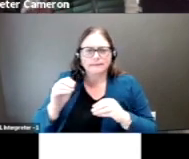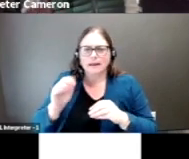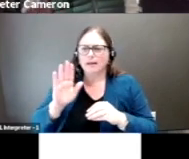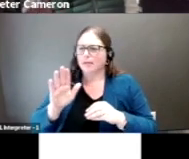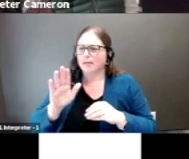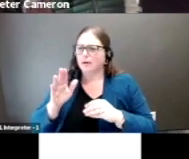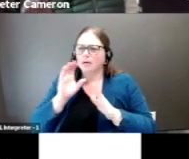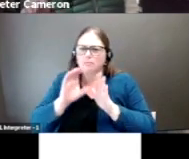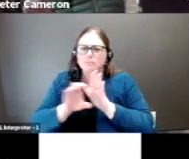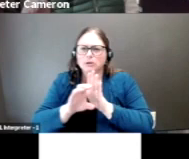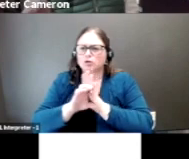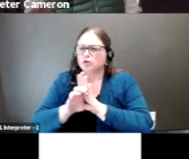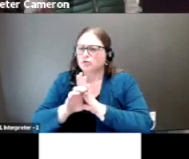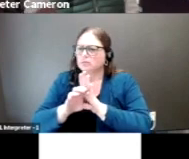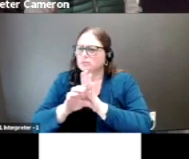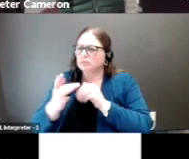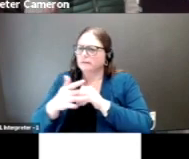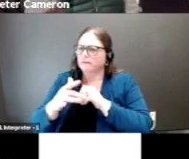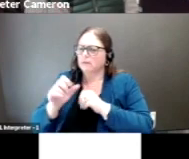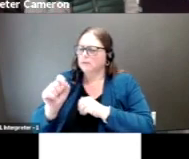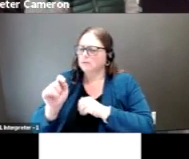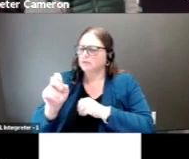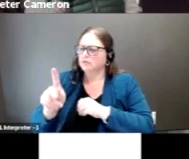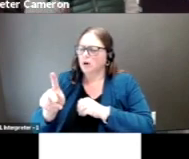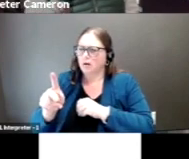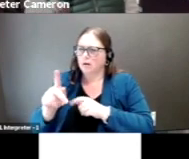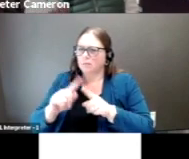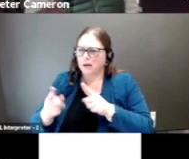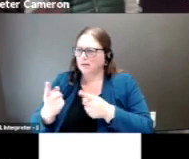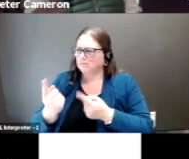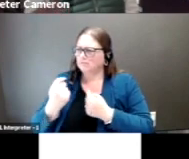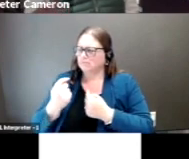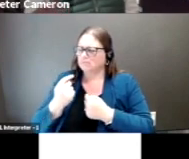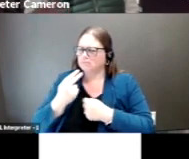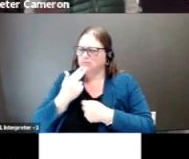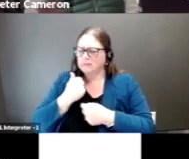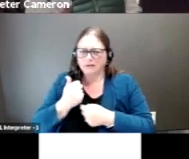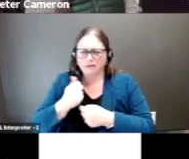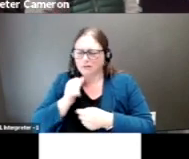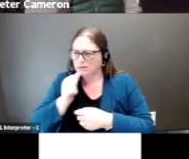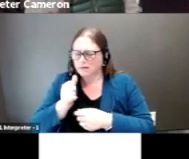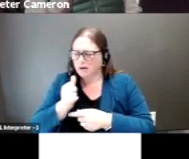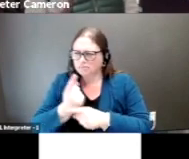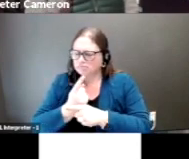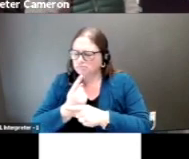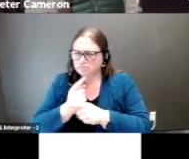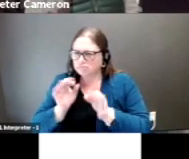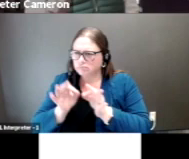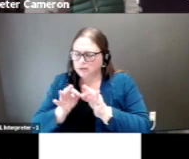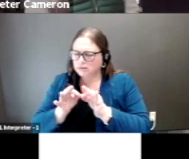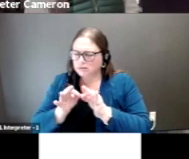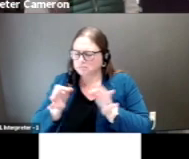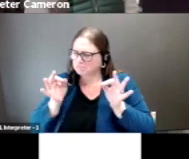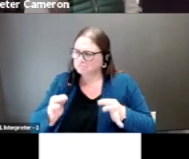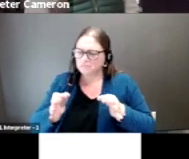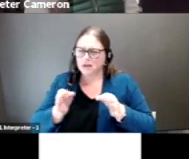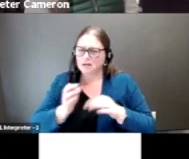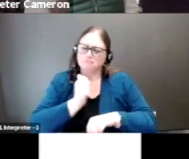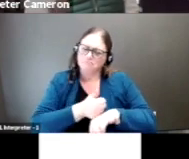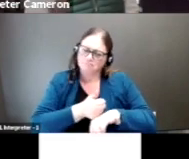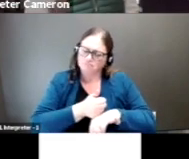photography and not getting paid a decent price. So they started their own co-op, and